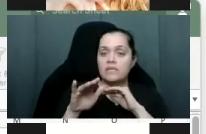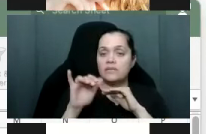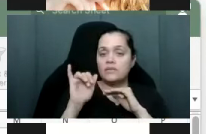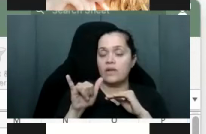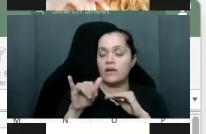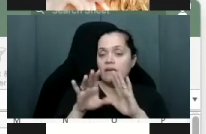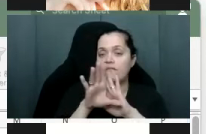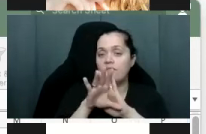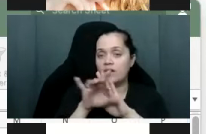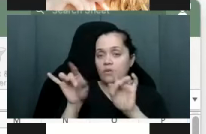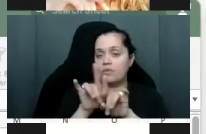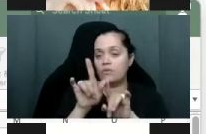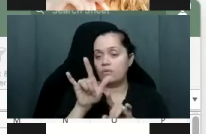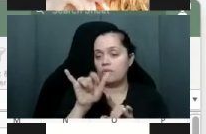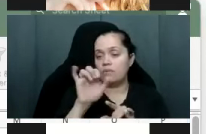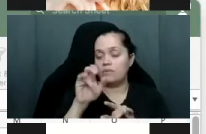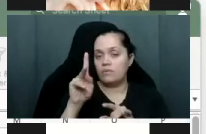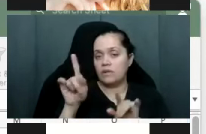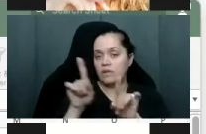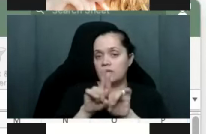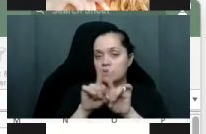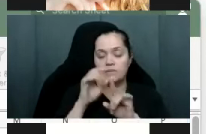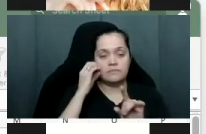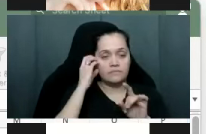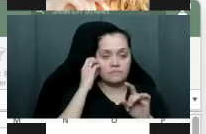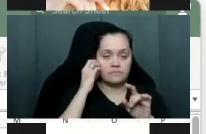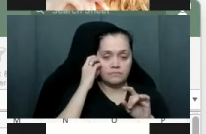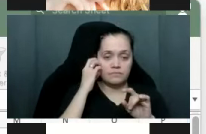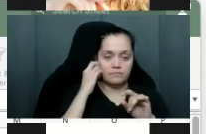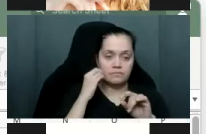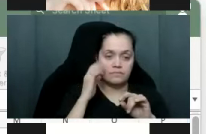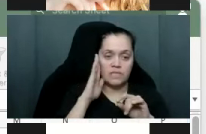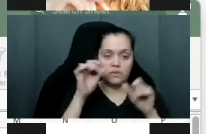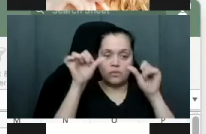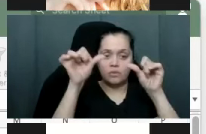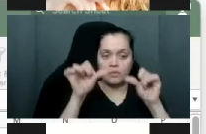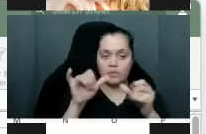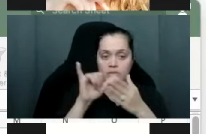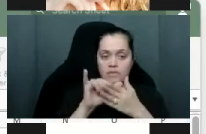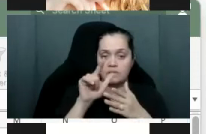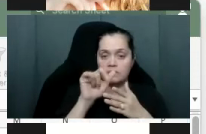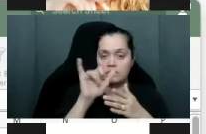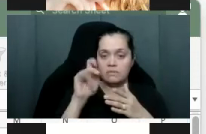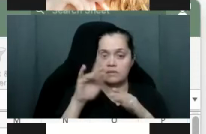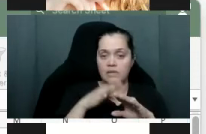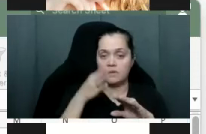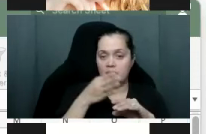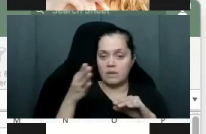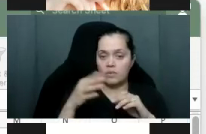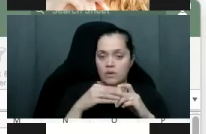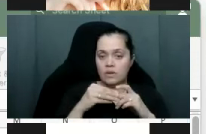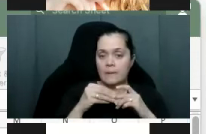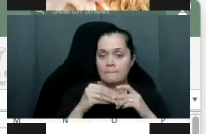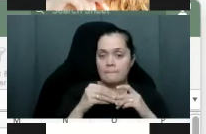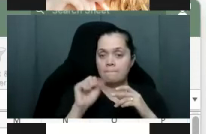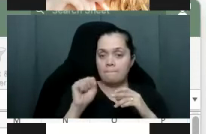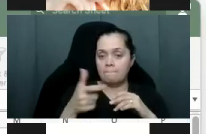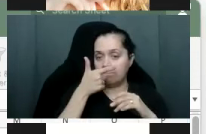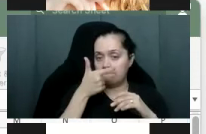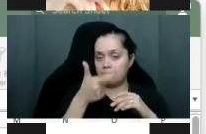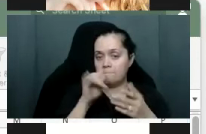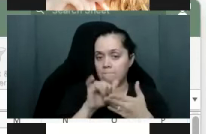that link as well. And I'll be posting that link on Blackboard so that you can watch